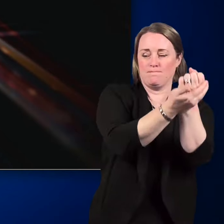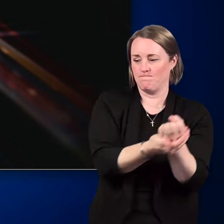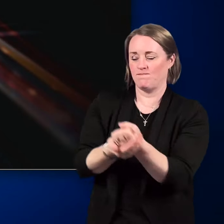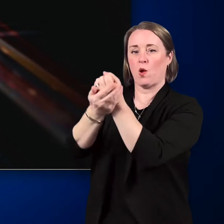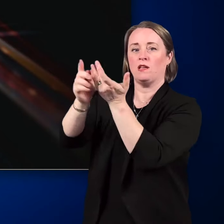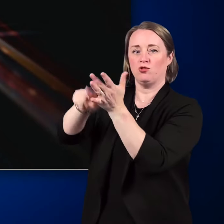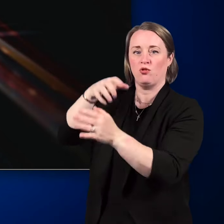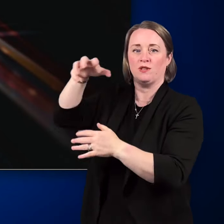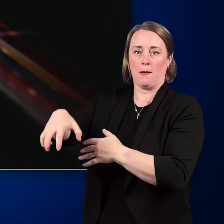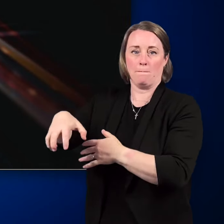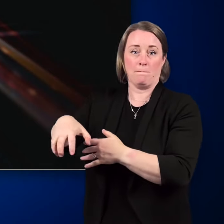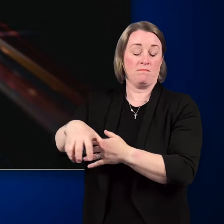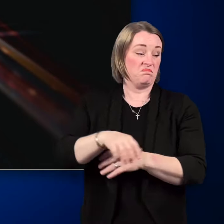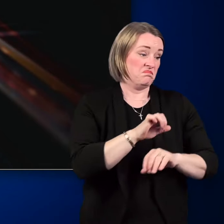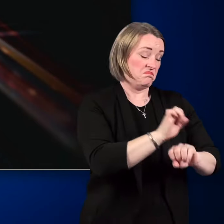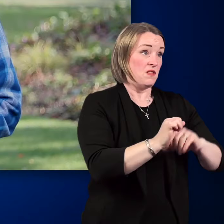own tent.